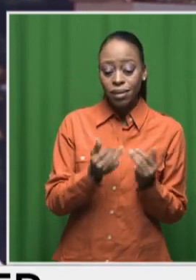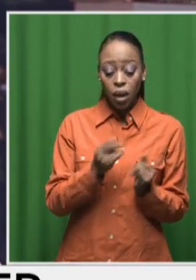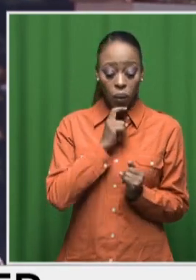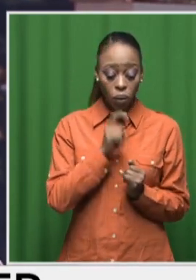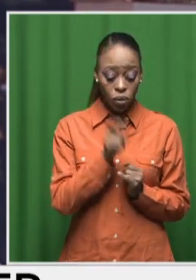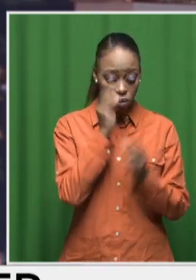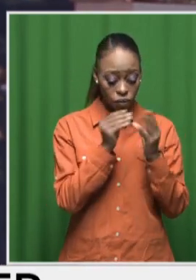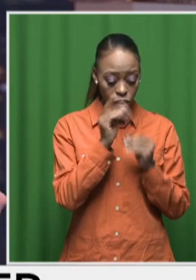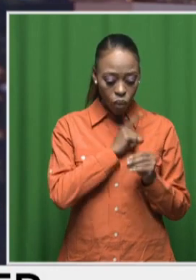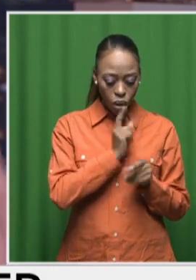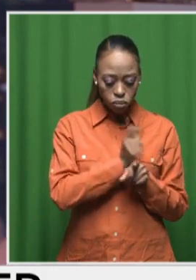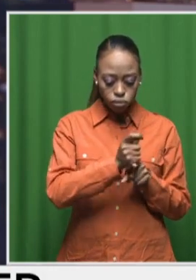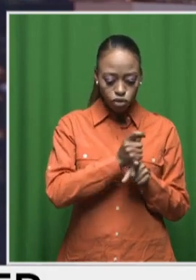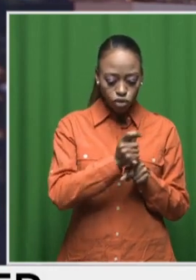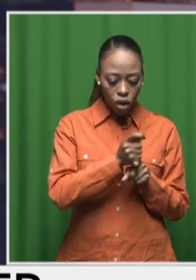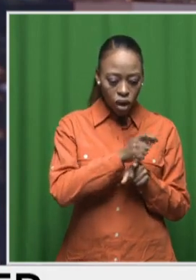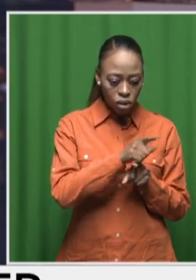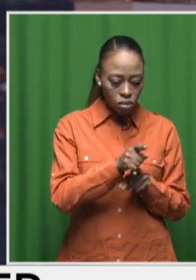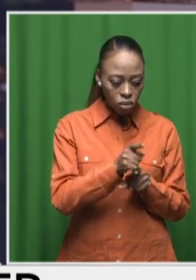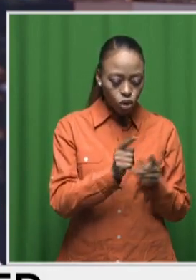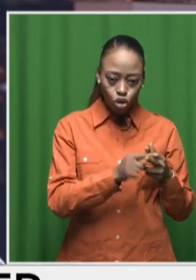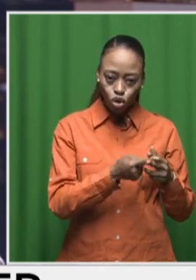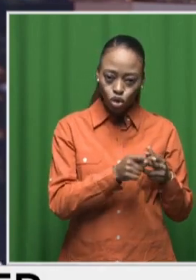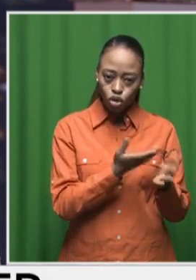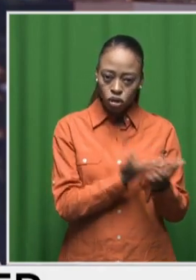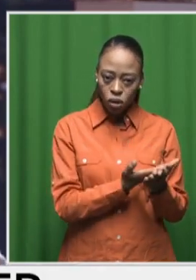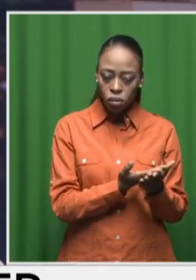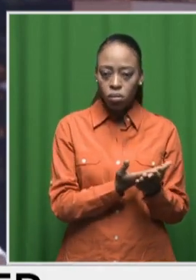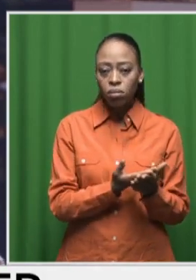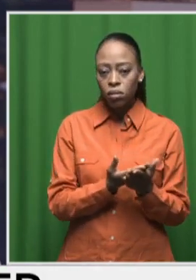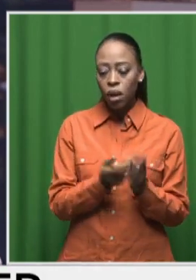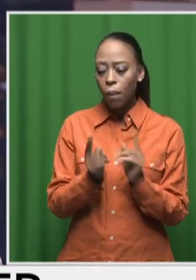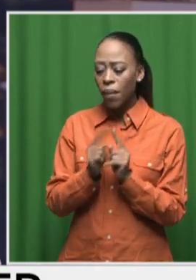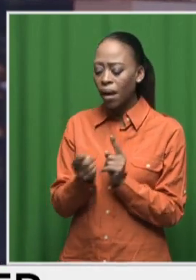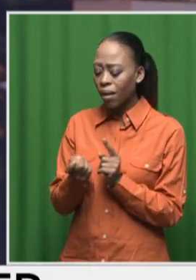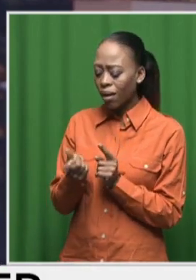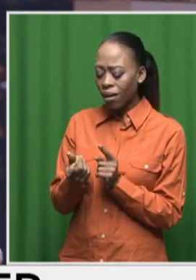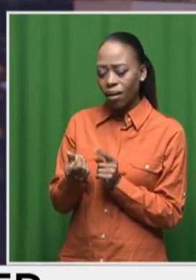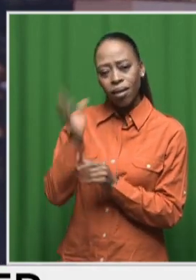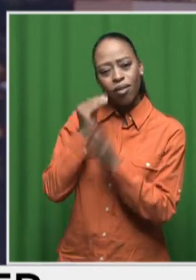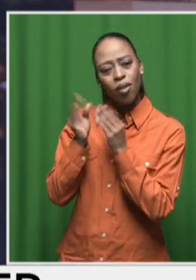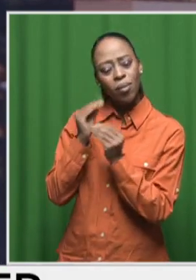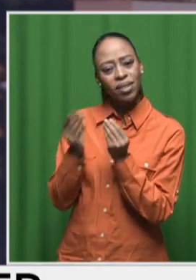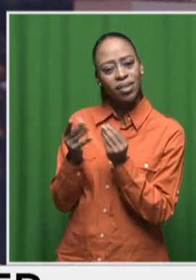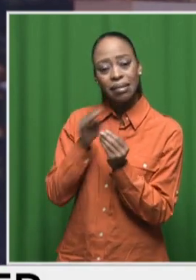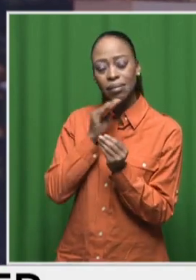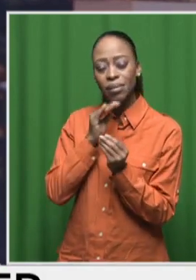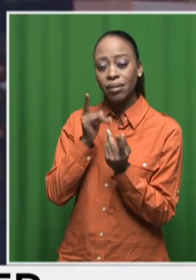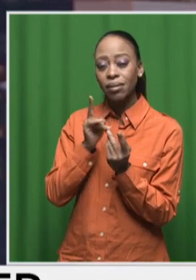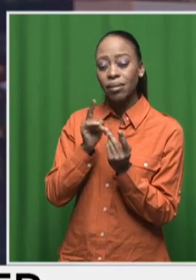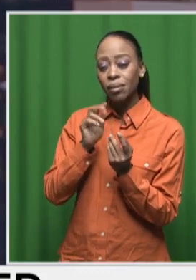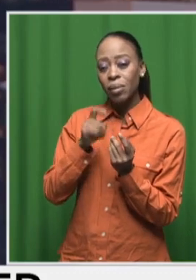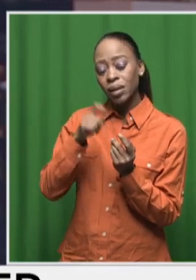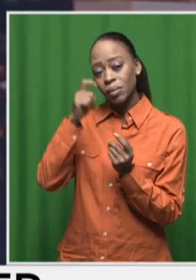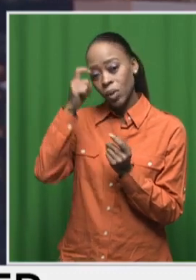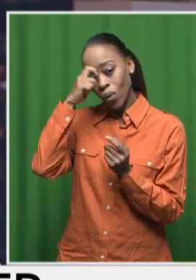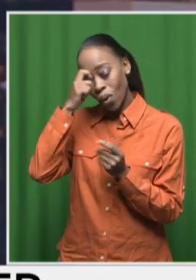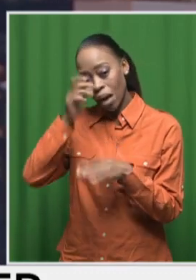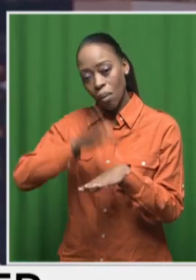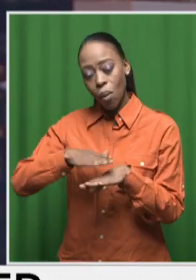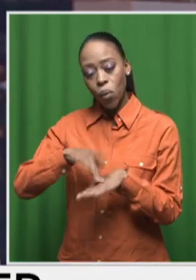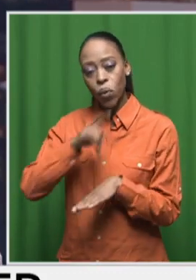in order to train these special tools. And when you've got so little data, we need to kind of be very clever about how we use it.